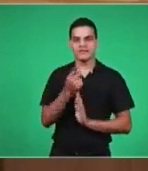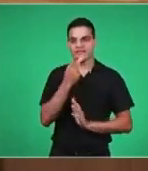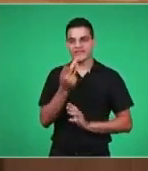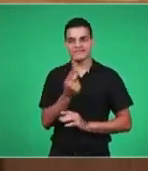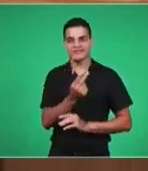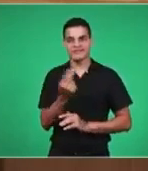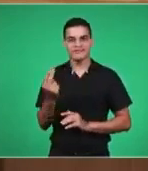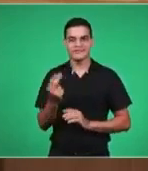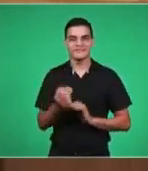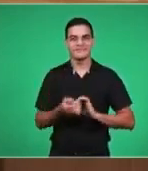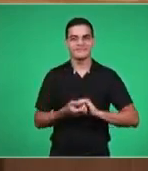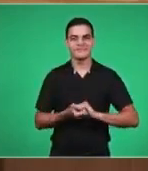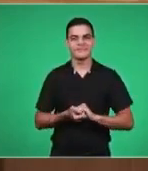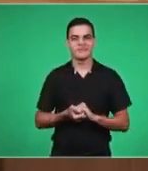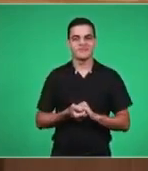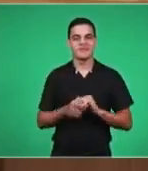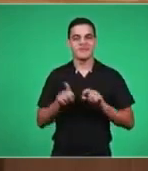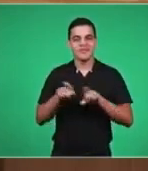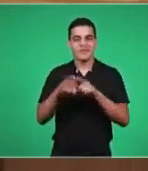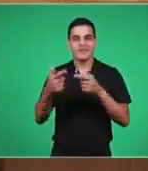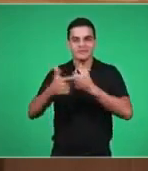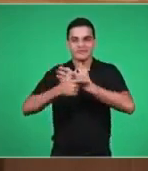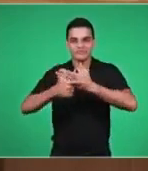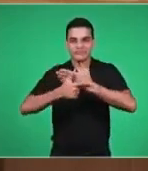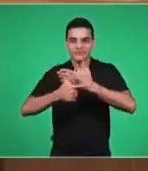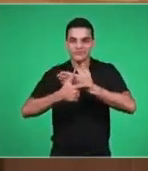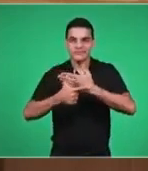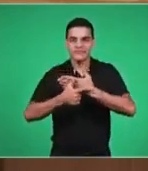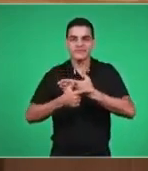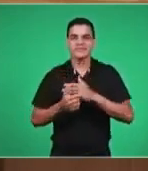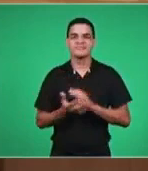The brethren that answered this question